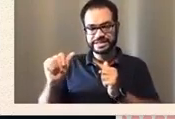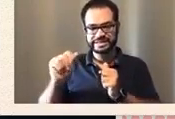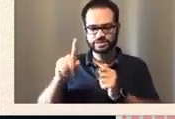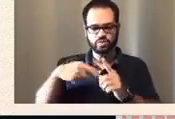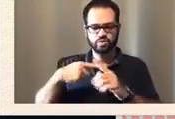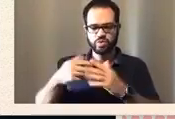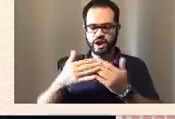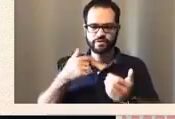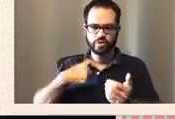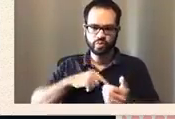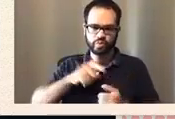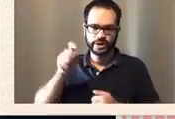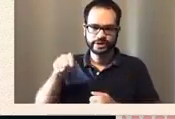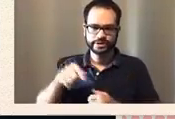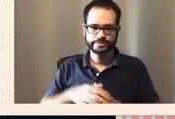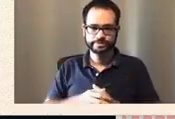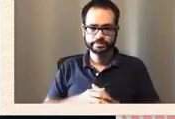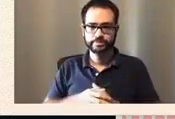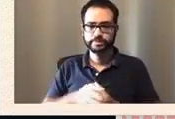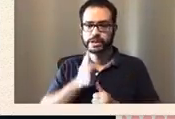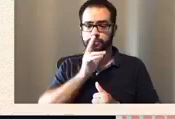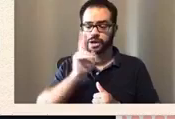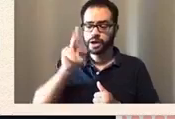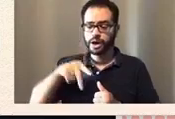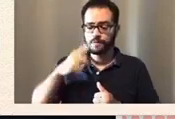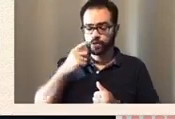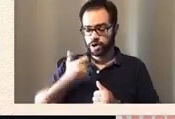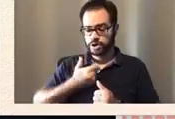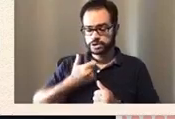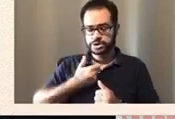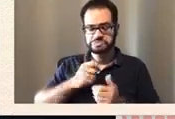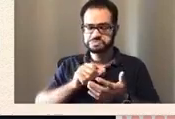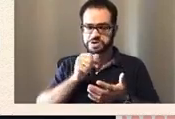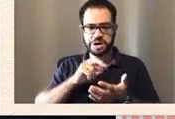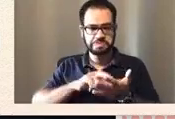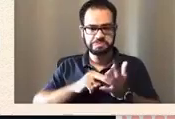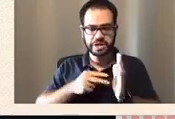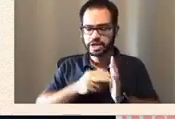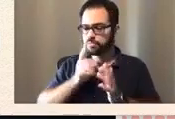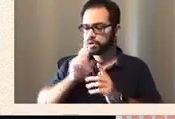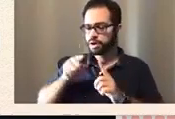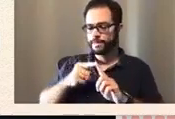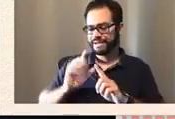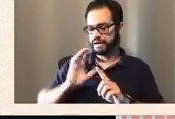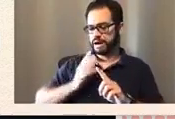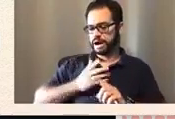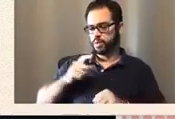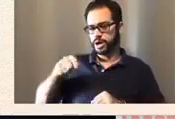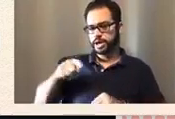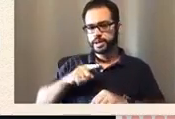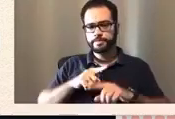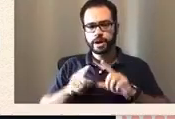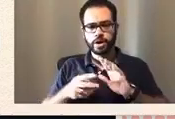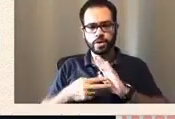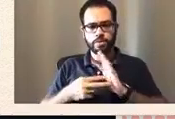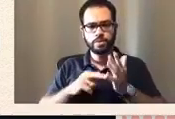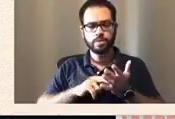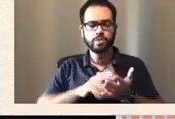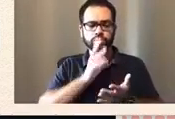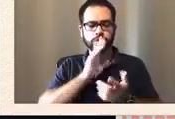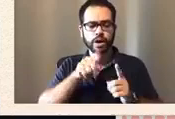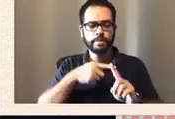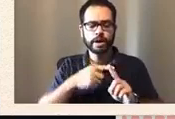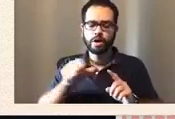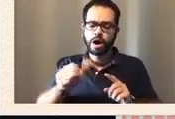for ourselves, in many ways, isn't just about speaking up for our needs. It's about speaking up for other people in our